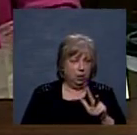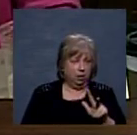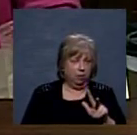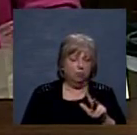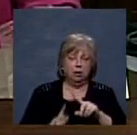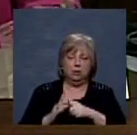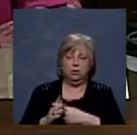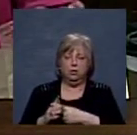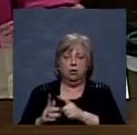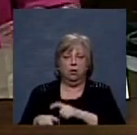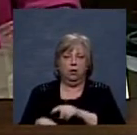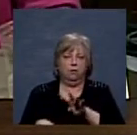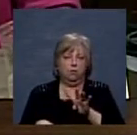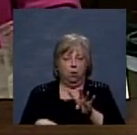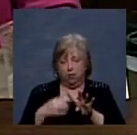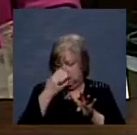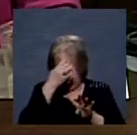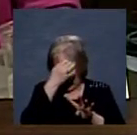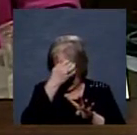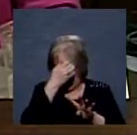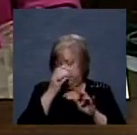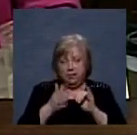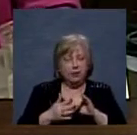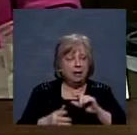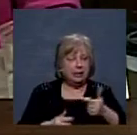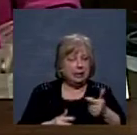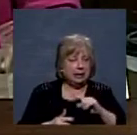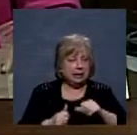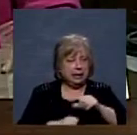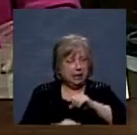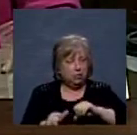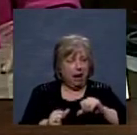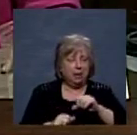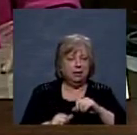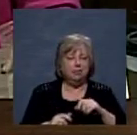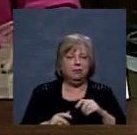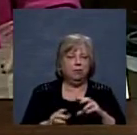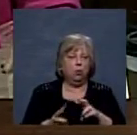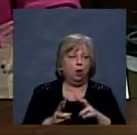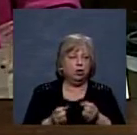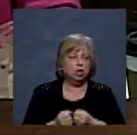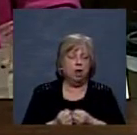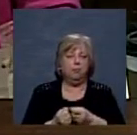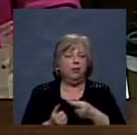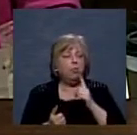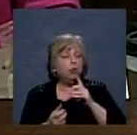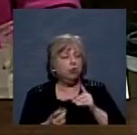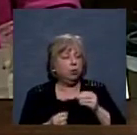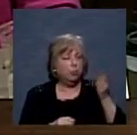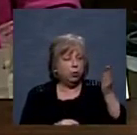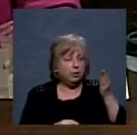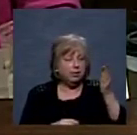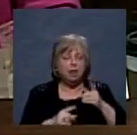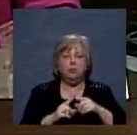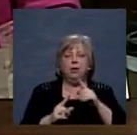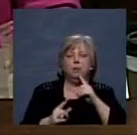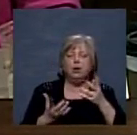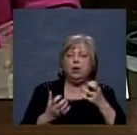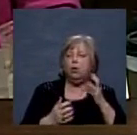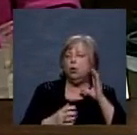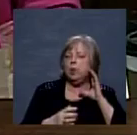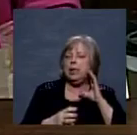around 4:00, and that's an interactive workshop. They're going to do your presentation, but they really want to hear from